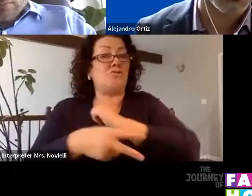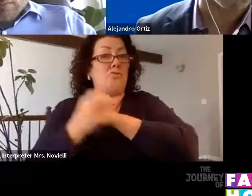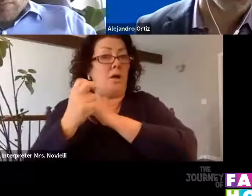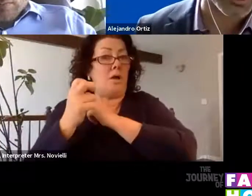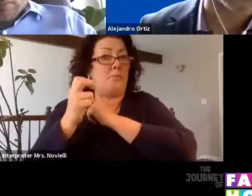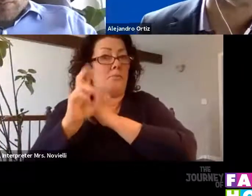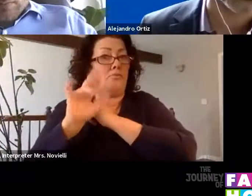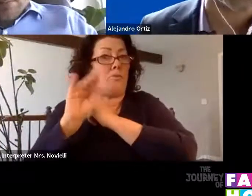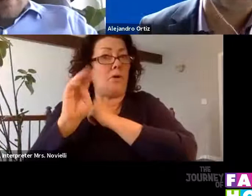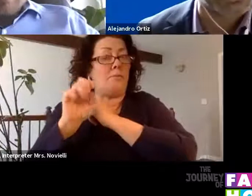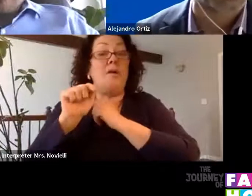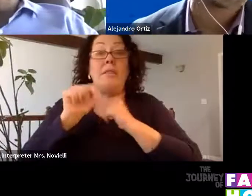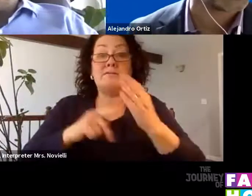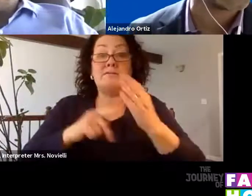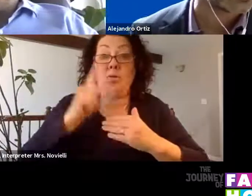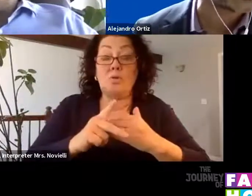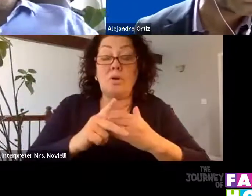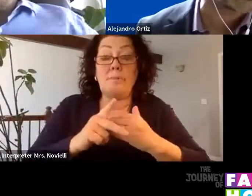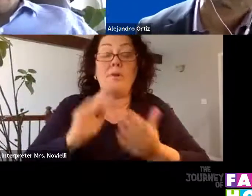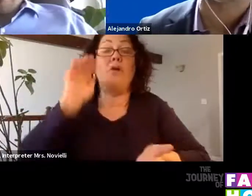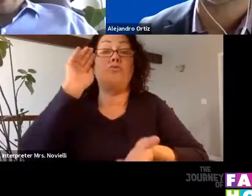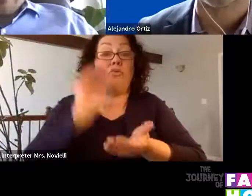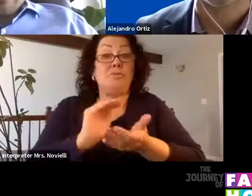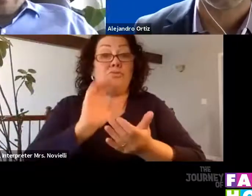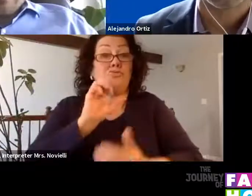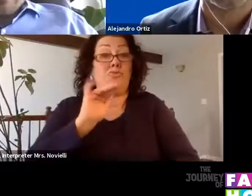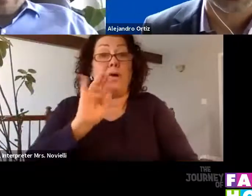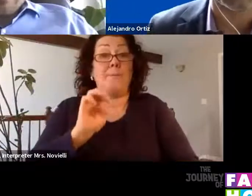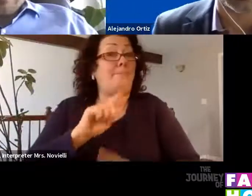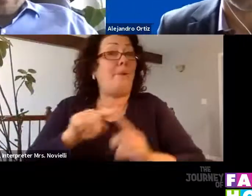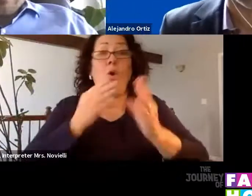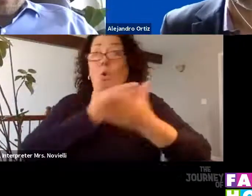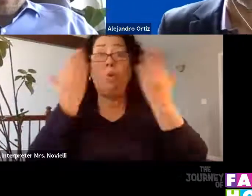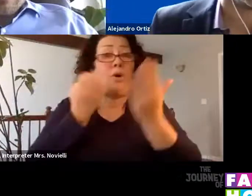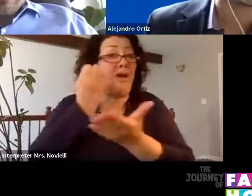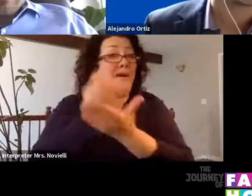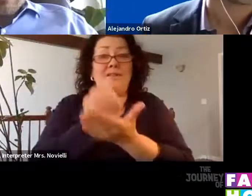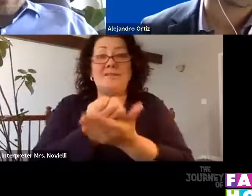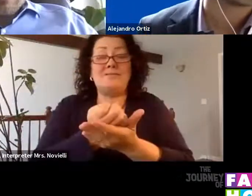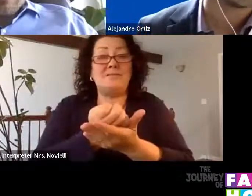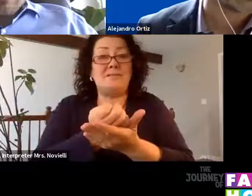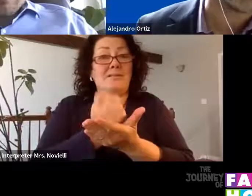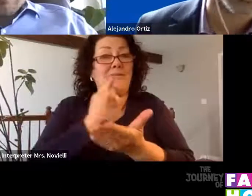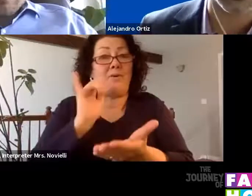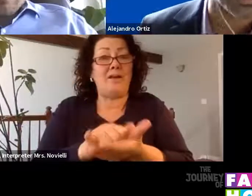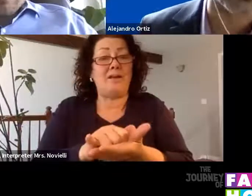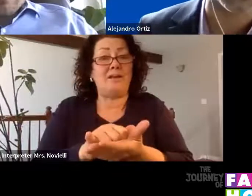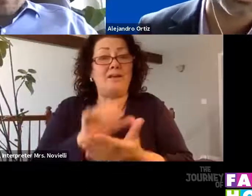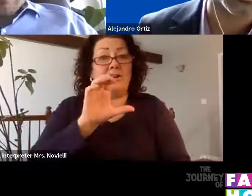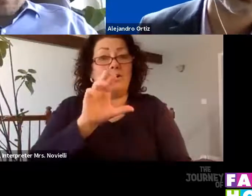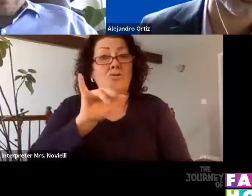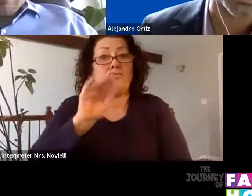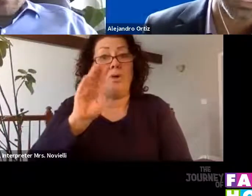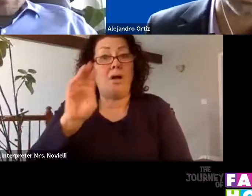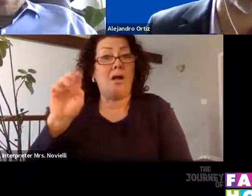program reduces crime. That's their defense. However, the evidence has not supported that defense. Crimes have been going down for